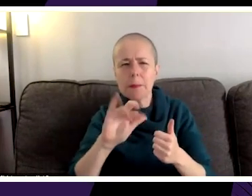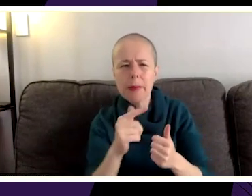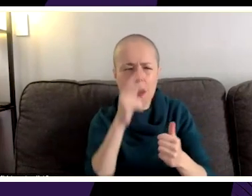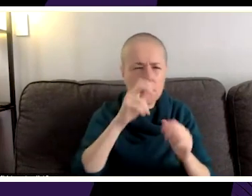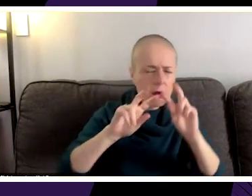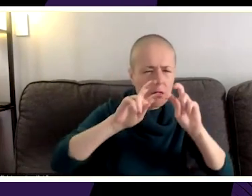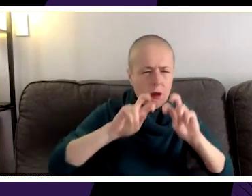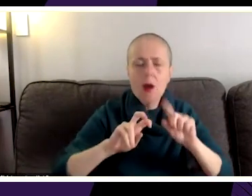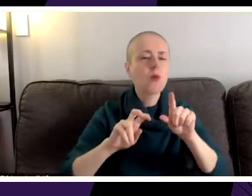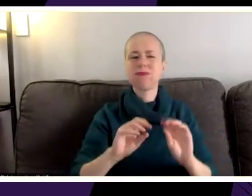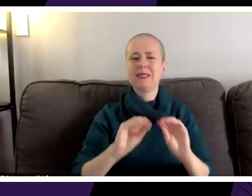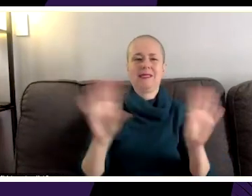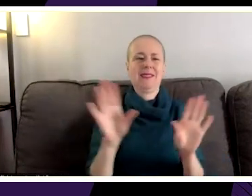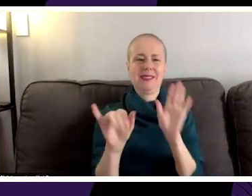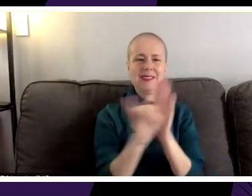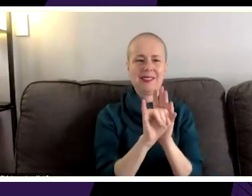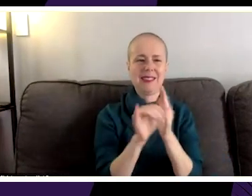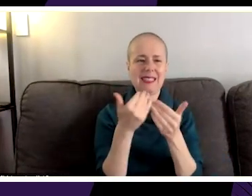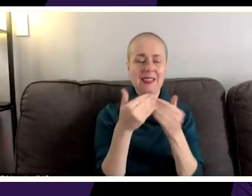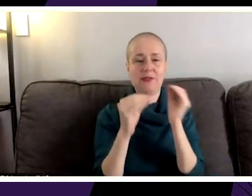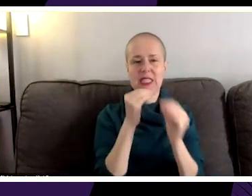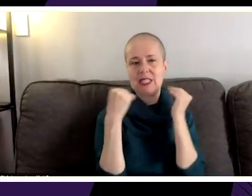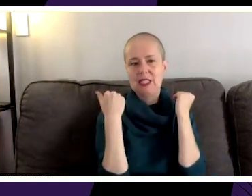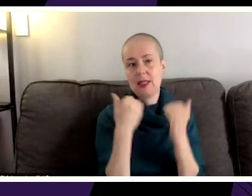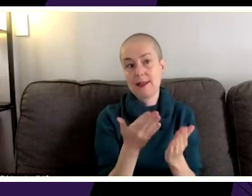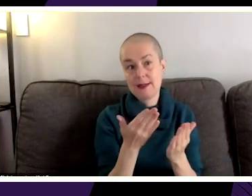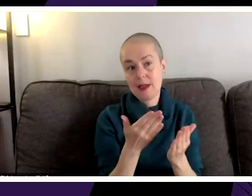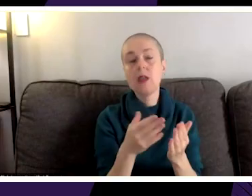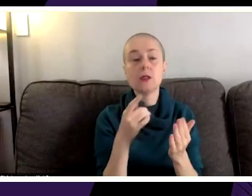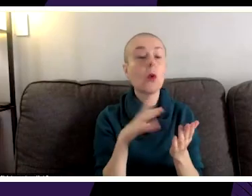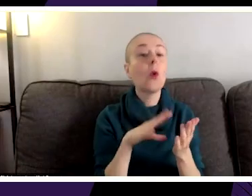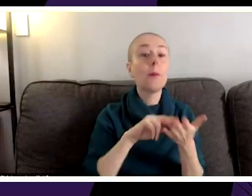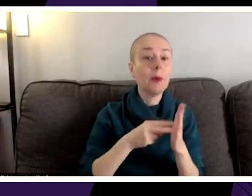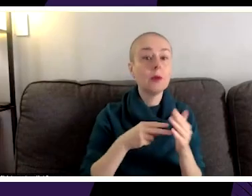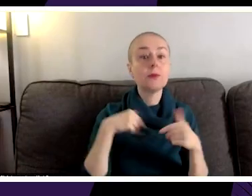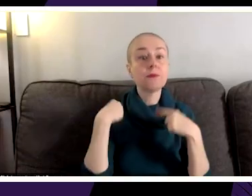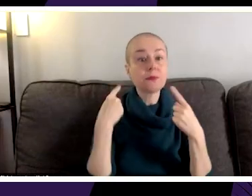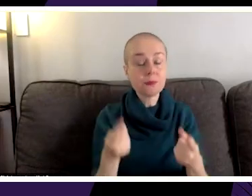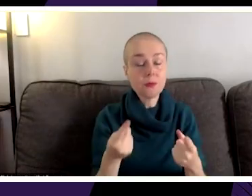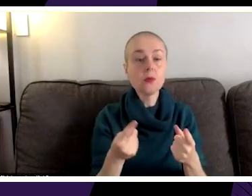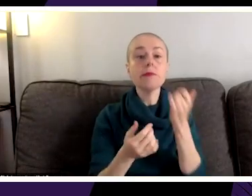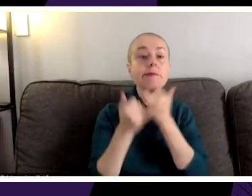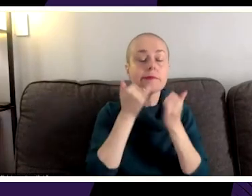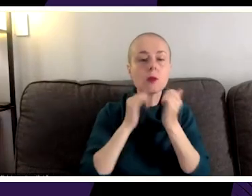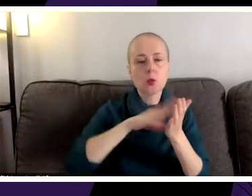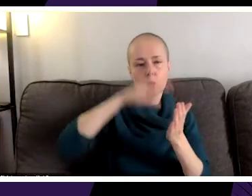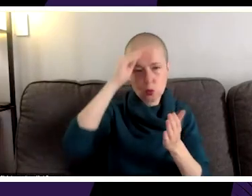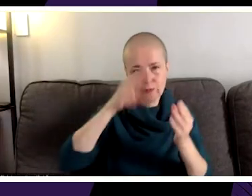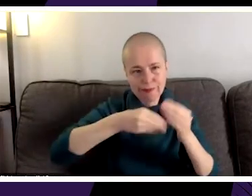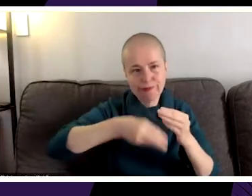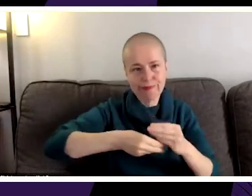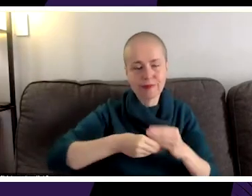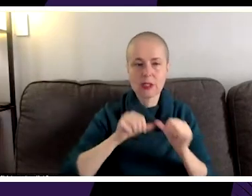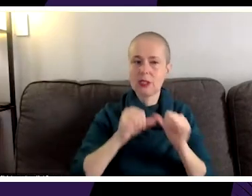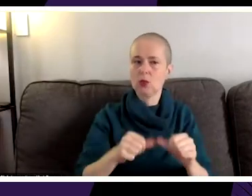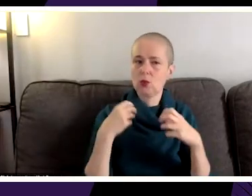wrong and can fix it right away. This feature helps you learn from your mistakes while staying confident. Now let's